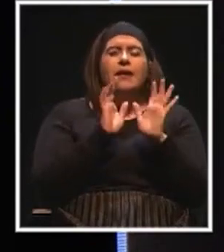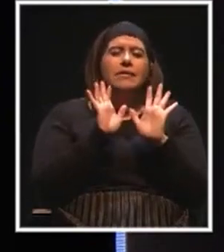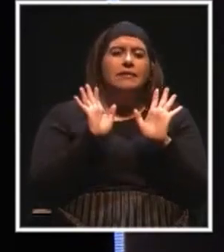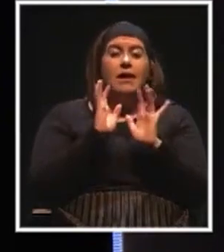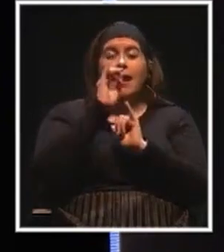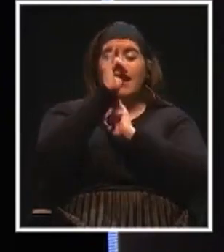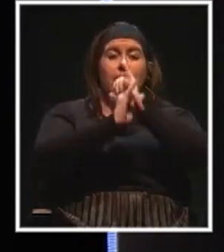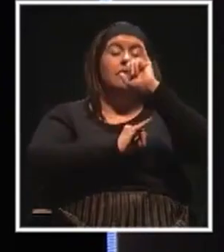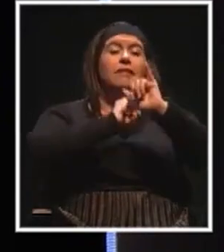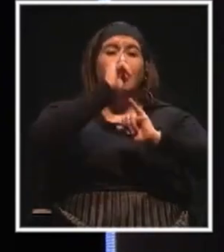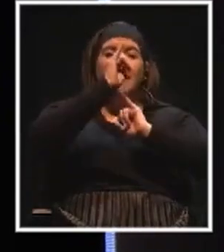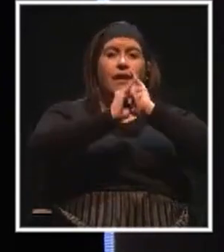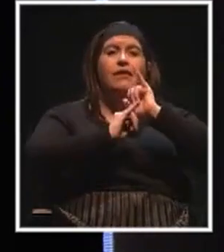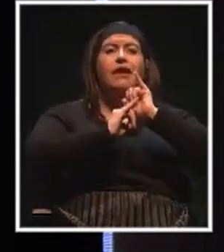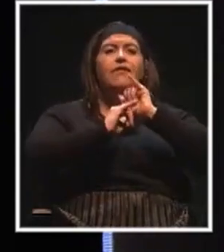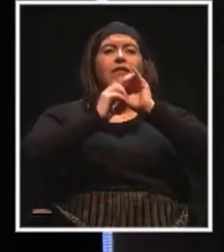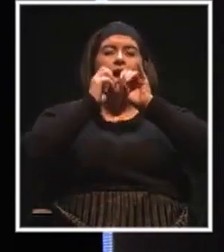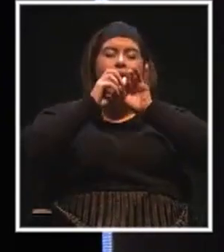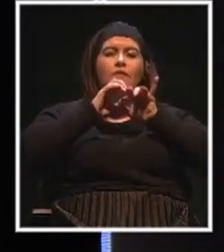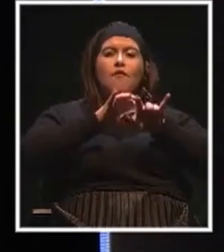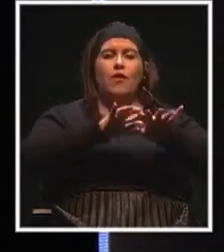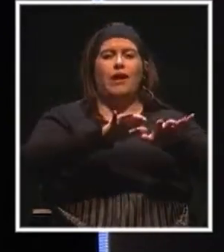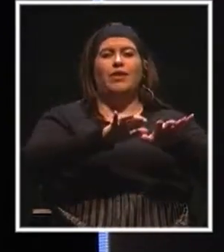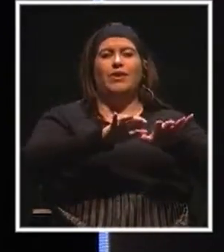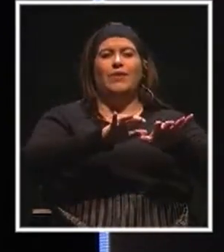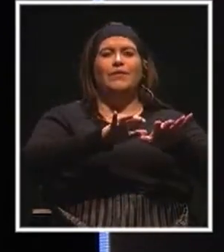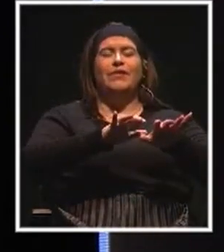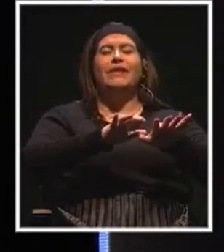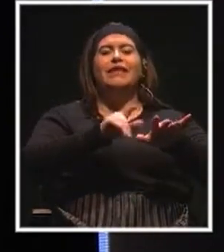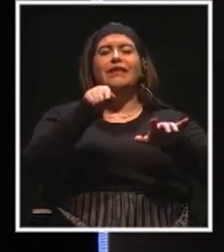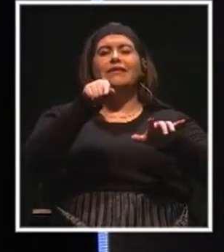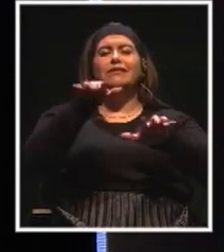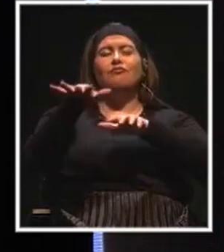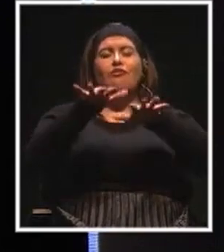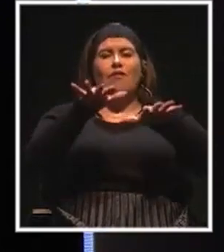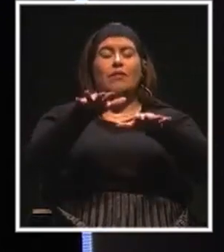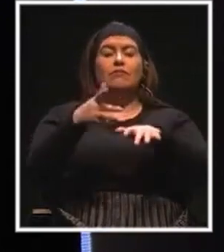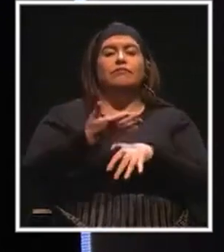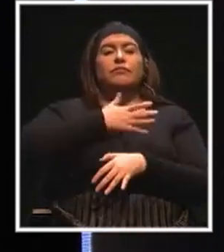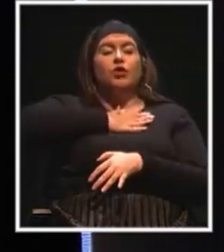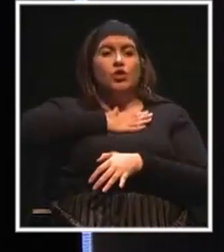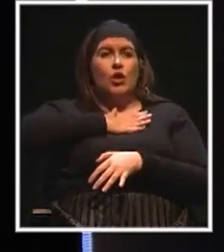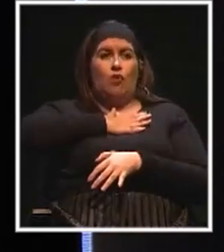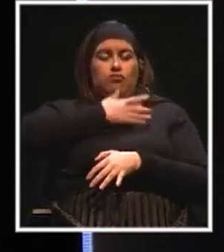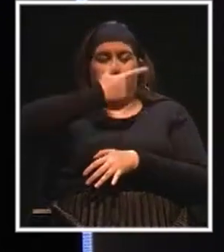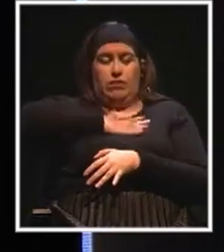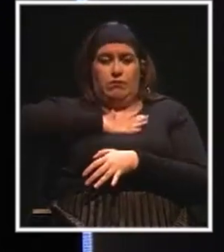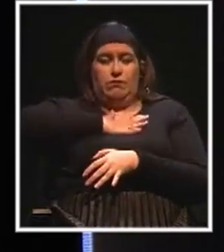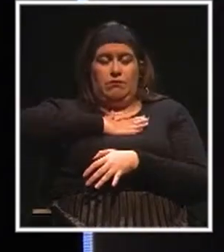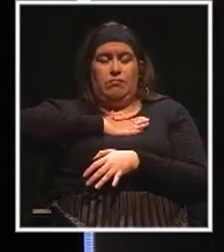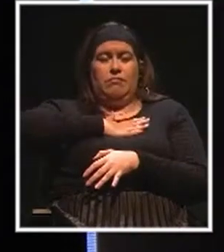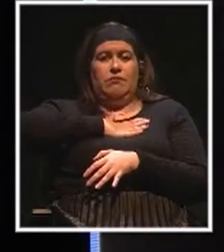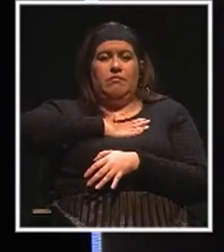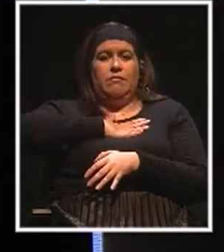little mini rebellion. They didn't want to deal with it. I, one weekend, spent a bunch of